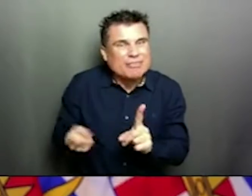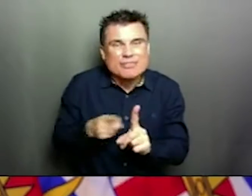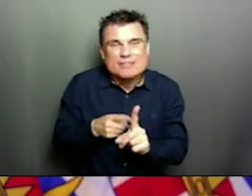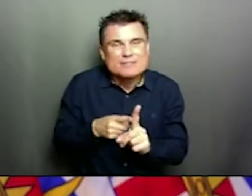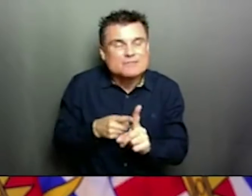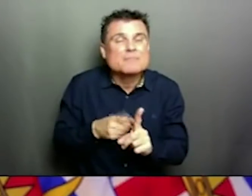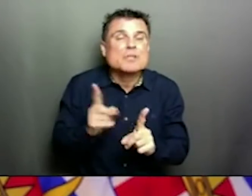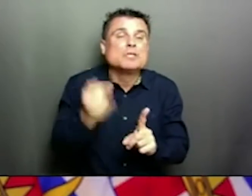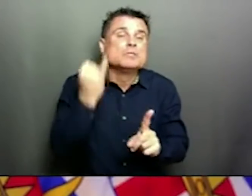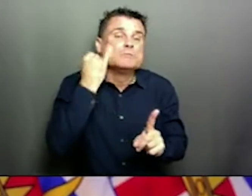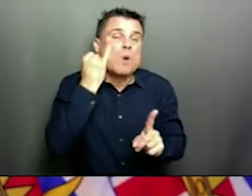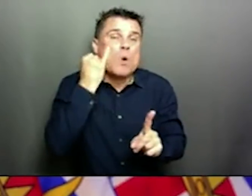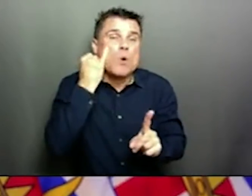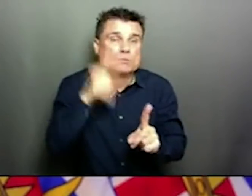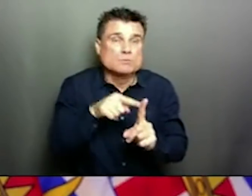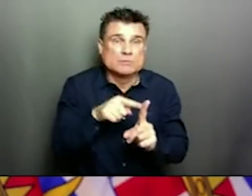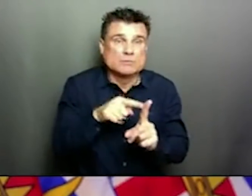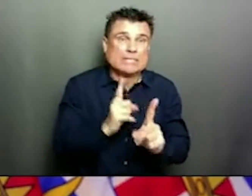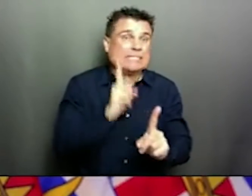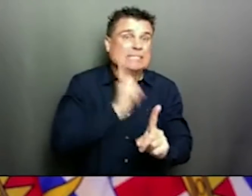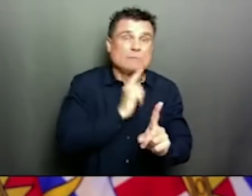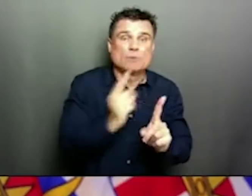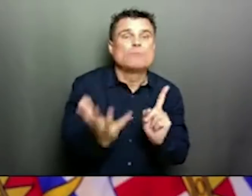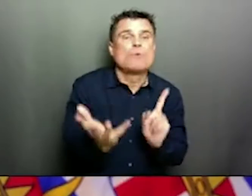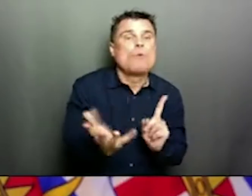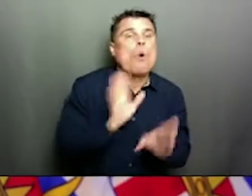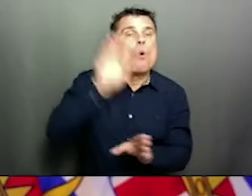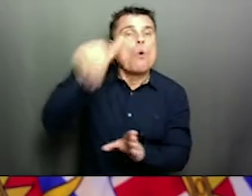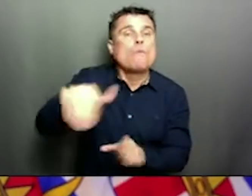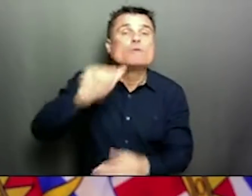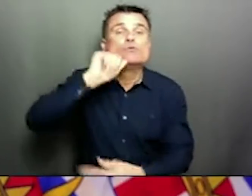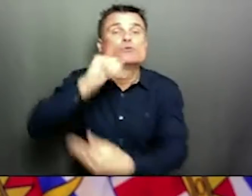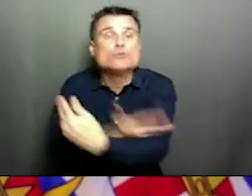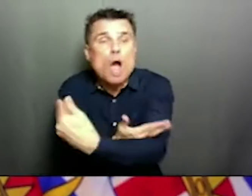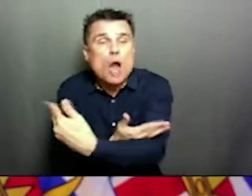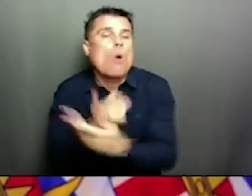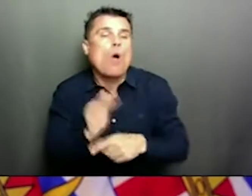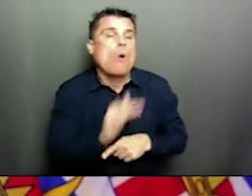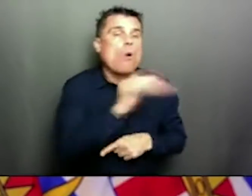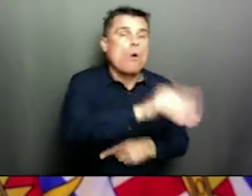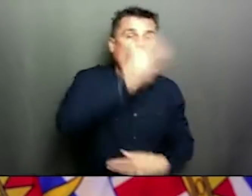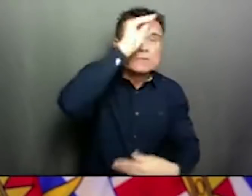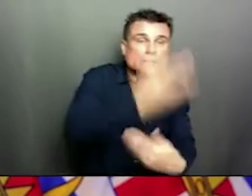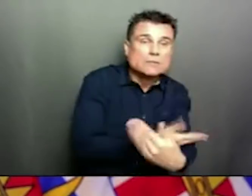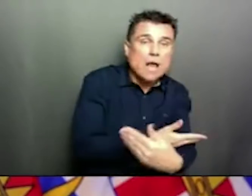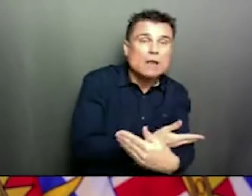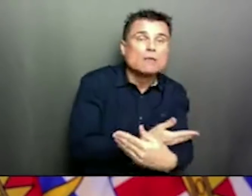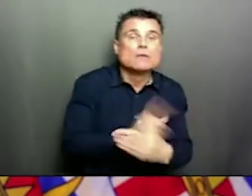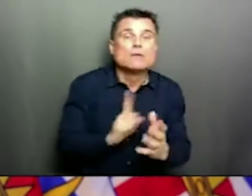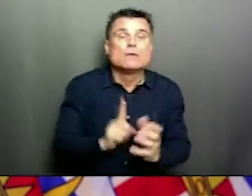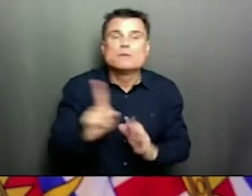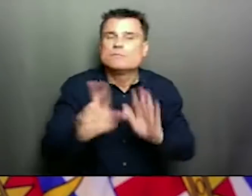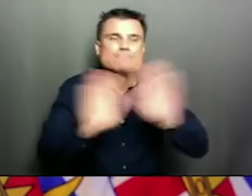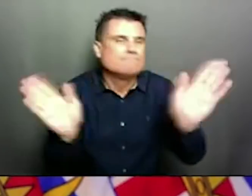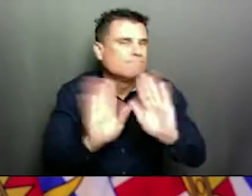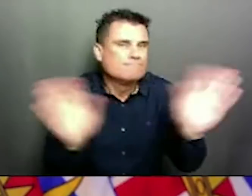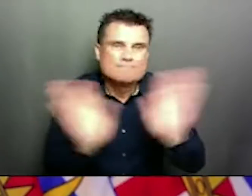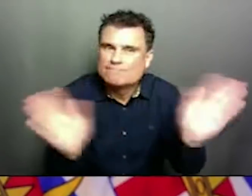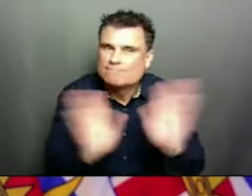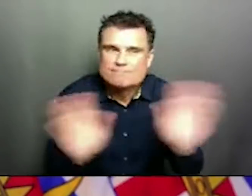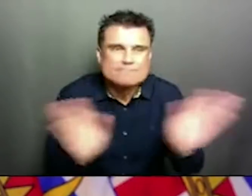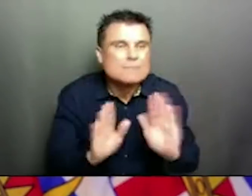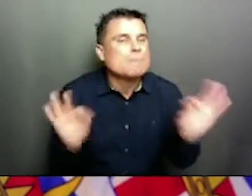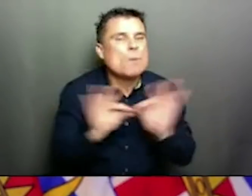to multiple different houses. Pick one. Pick ways of being together that protect, particularly if it's an older